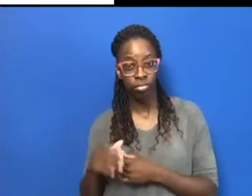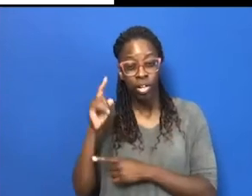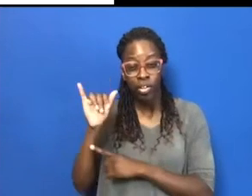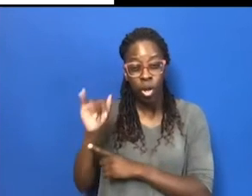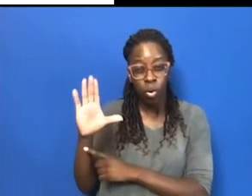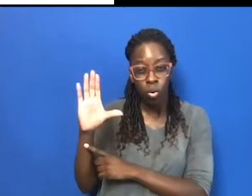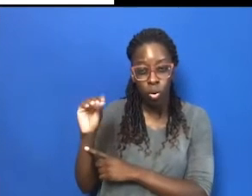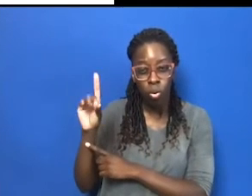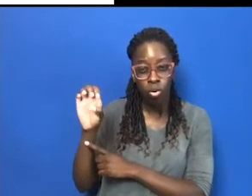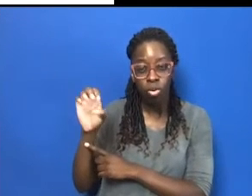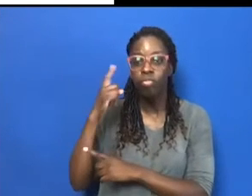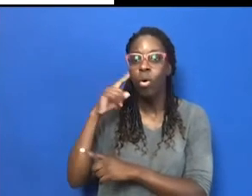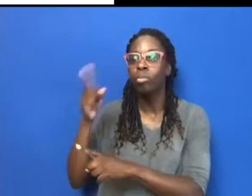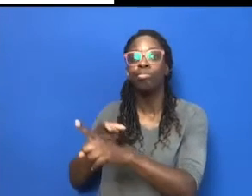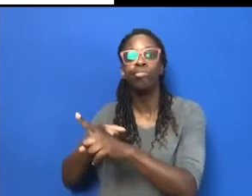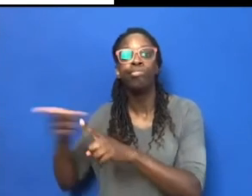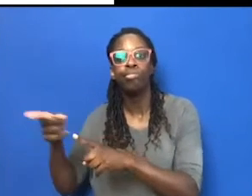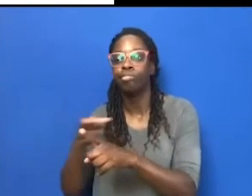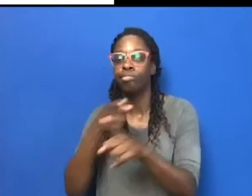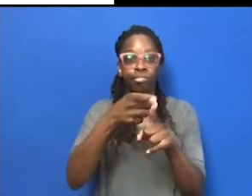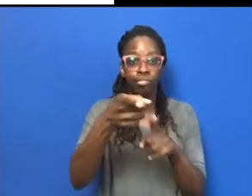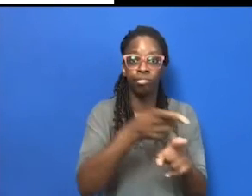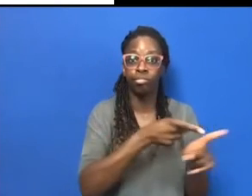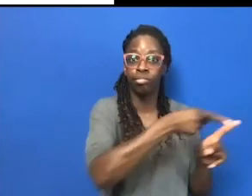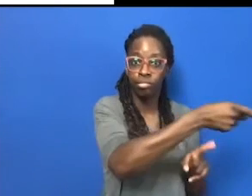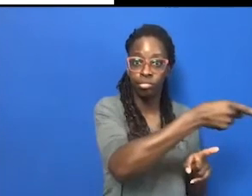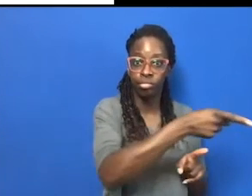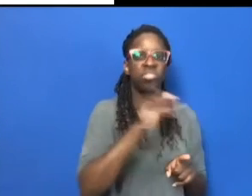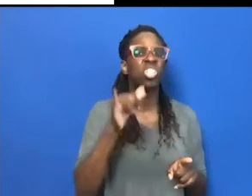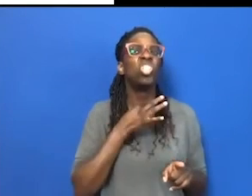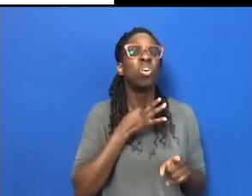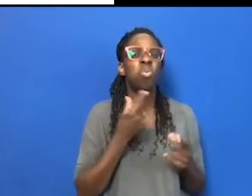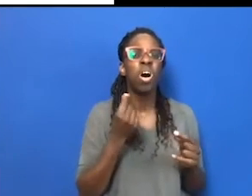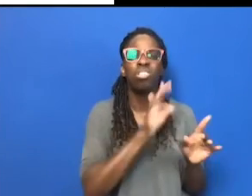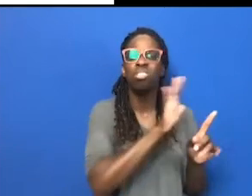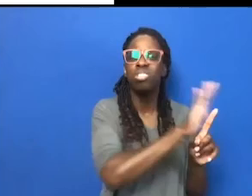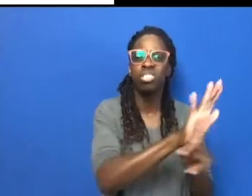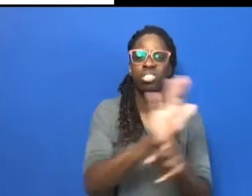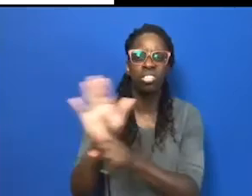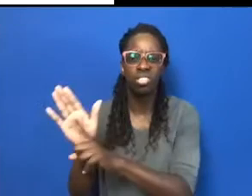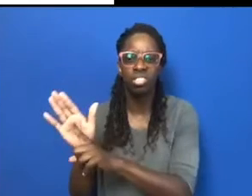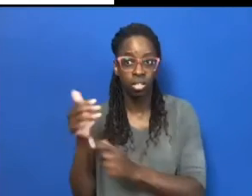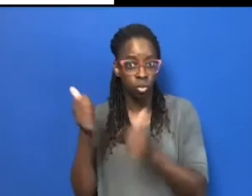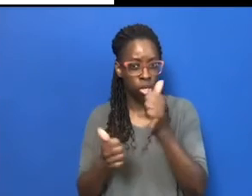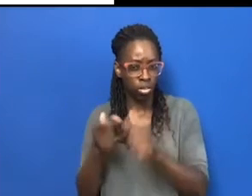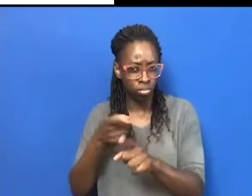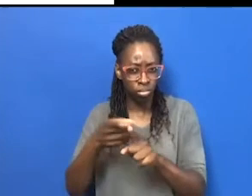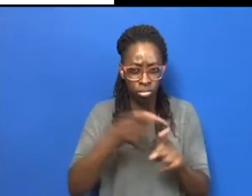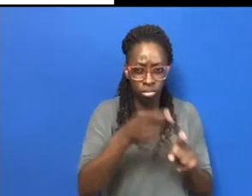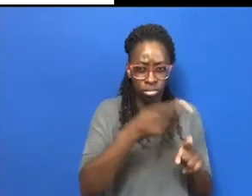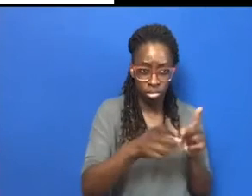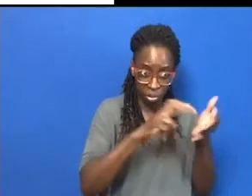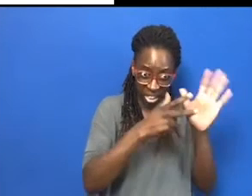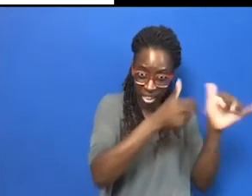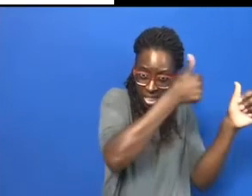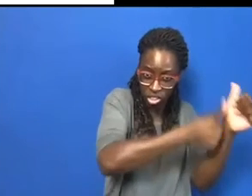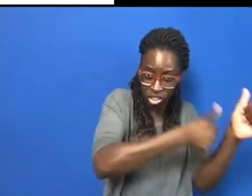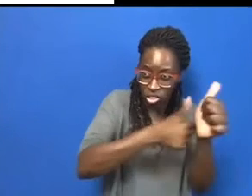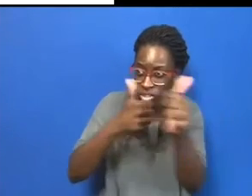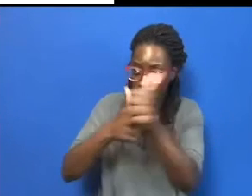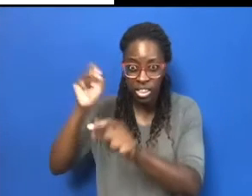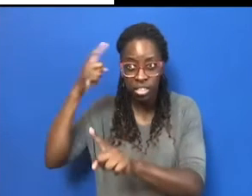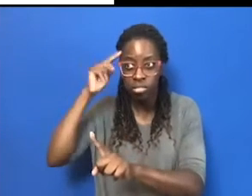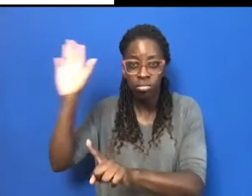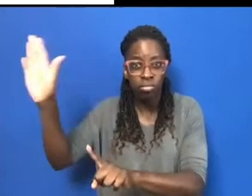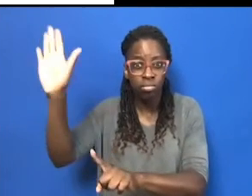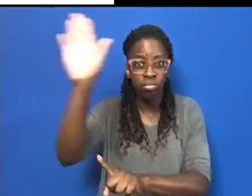interested in understanding where, under what domain in each state's ELG, were we most likely to find indicators related